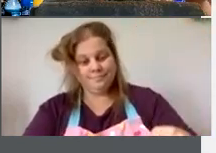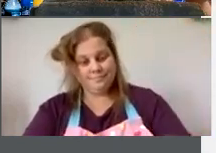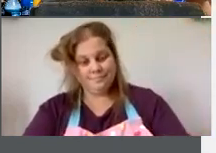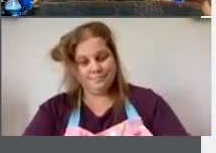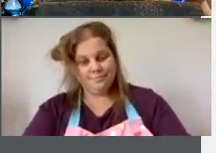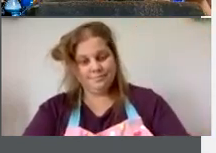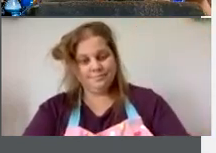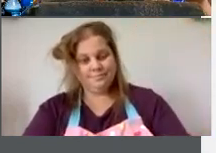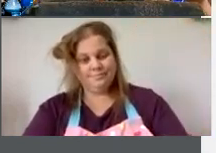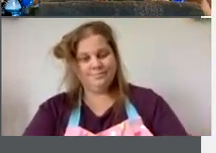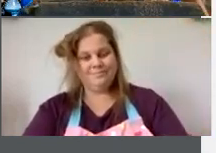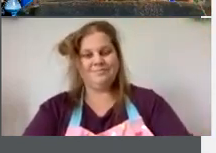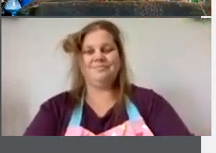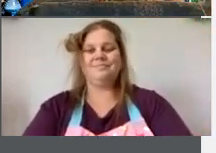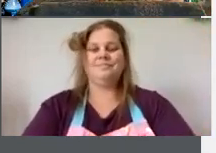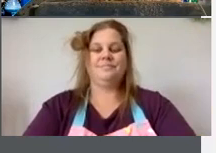down.